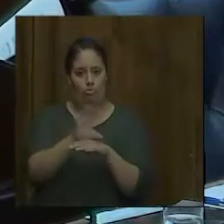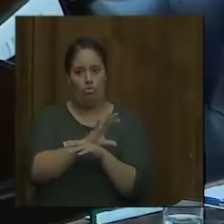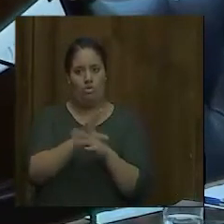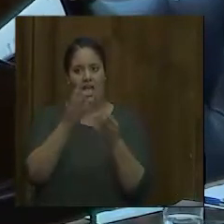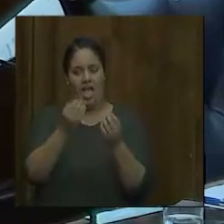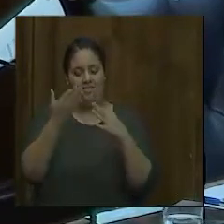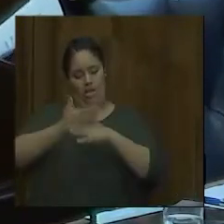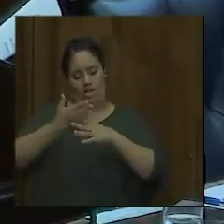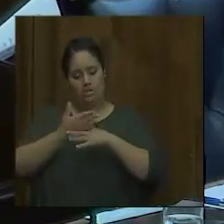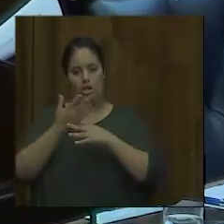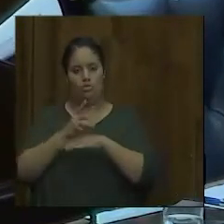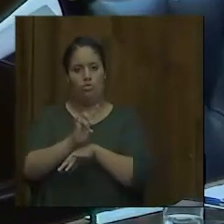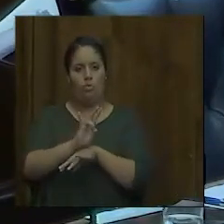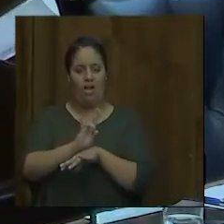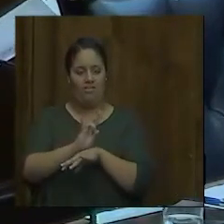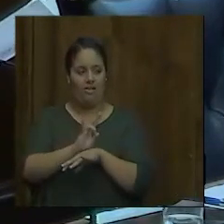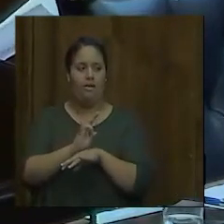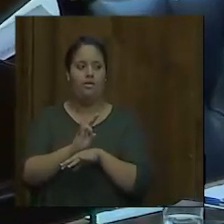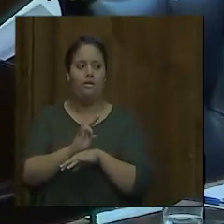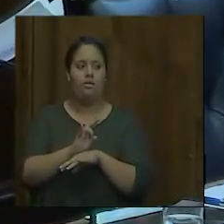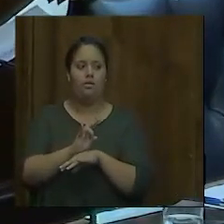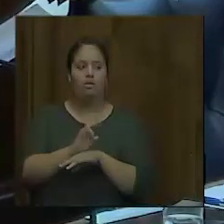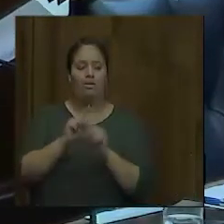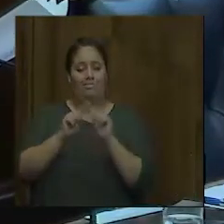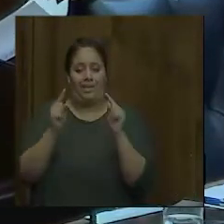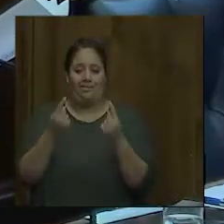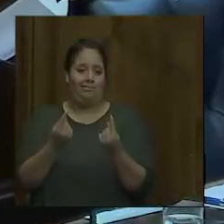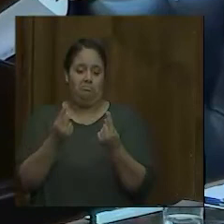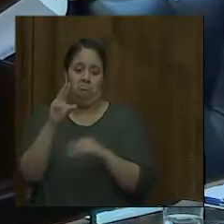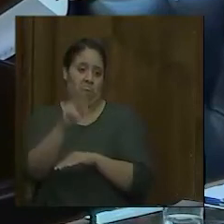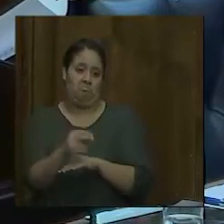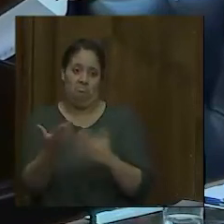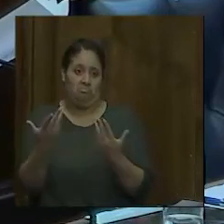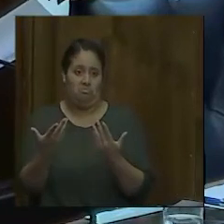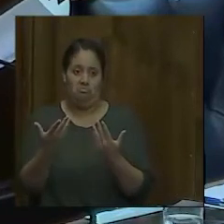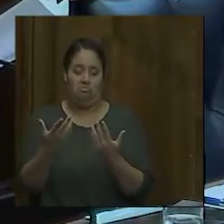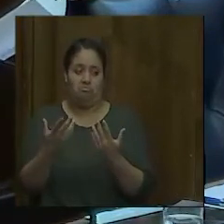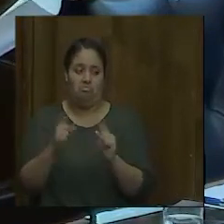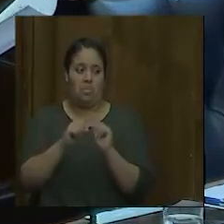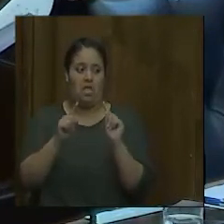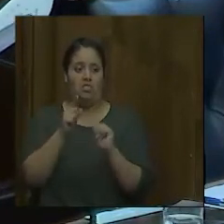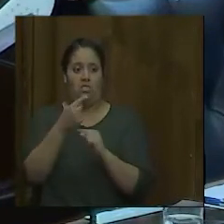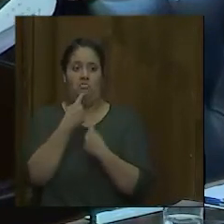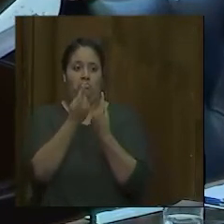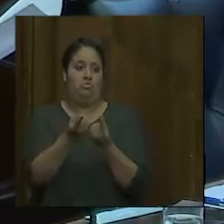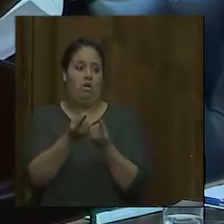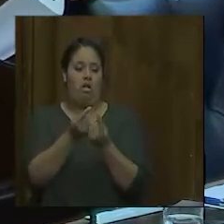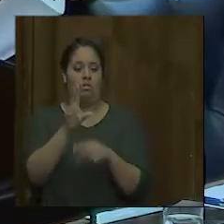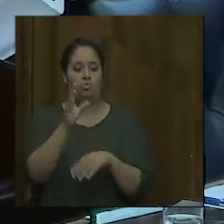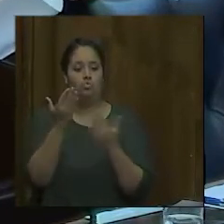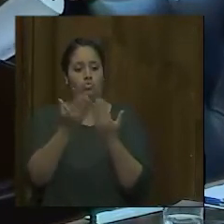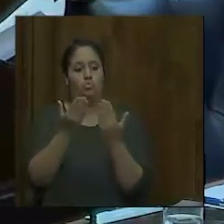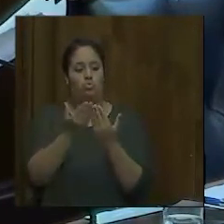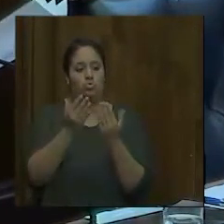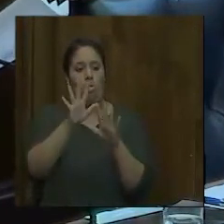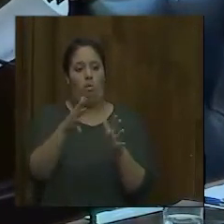having access to Wi-Fi, but no, instead they are told that the school will